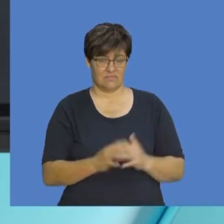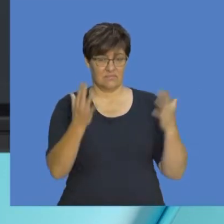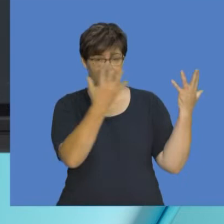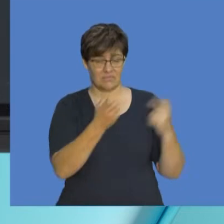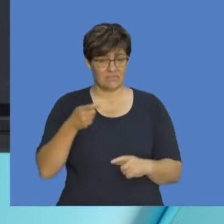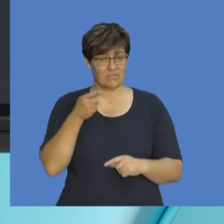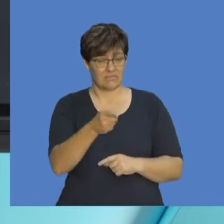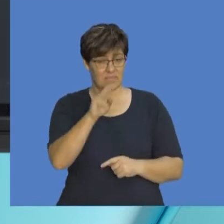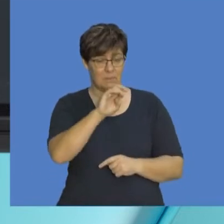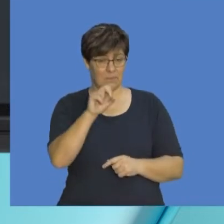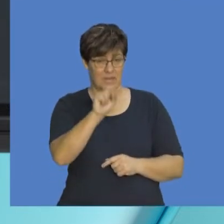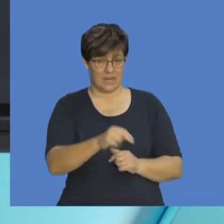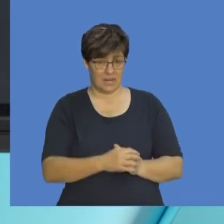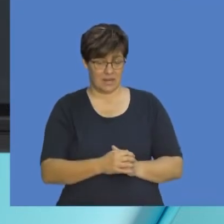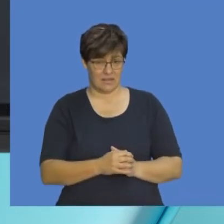mean,